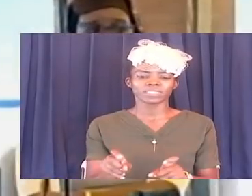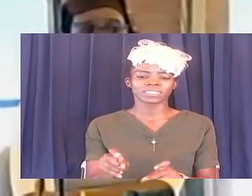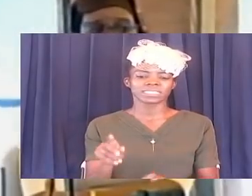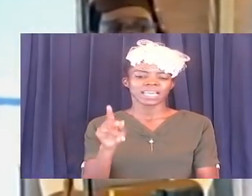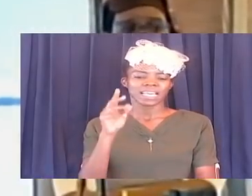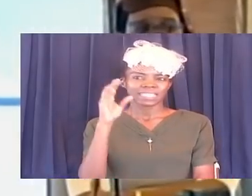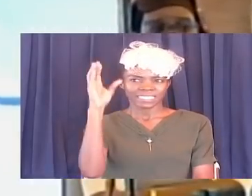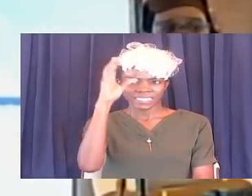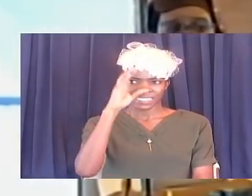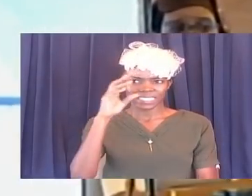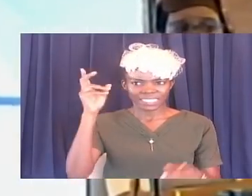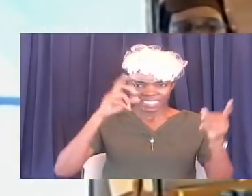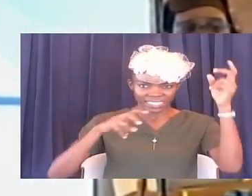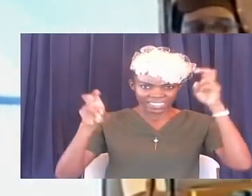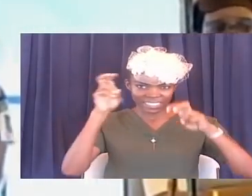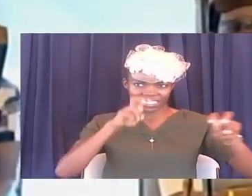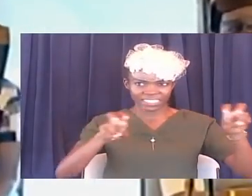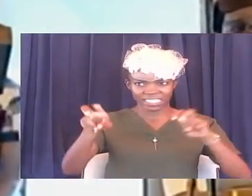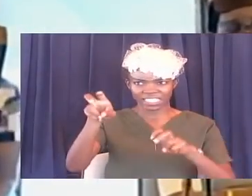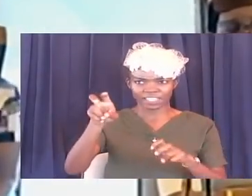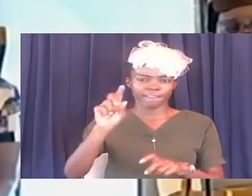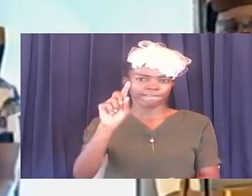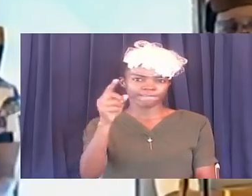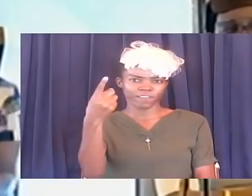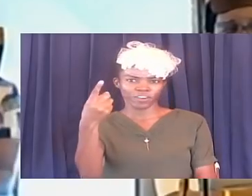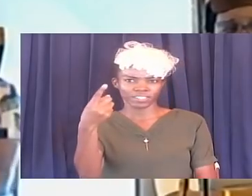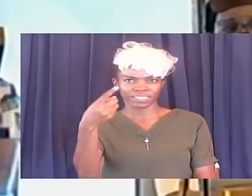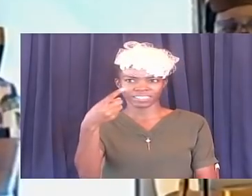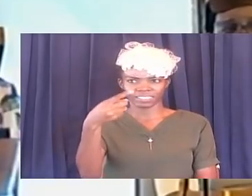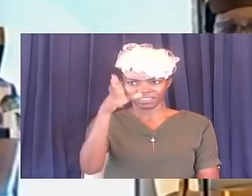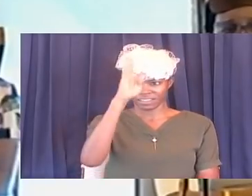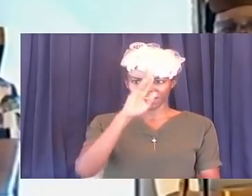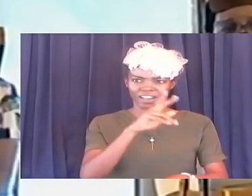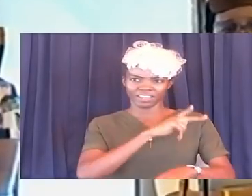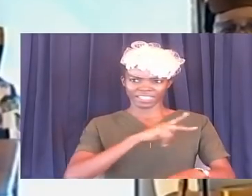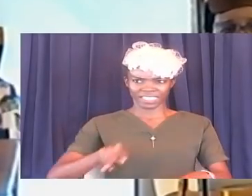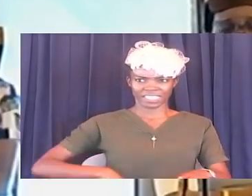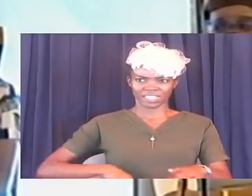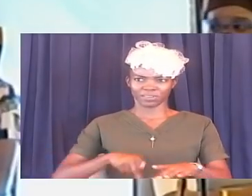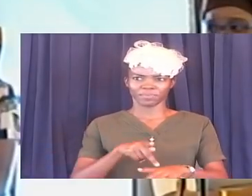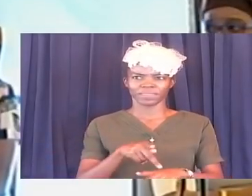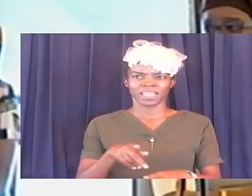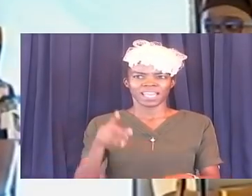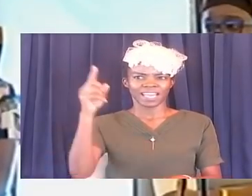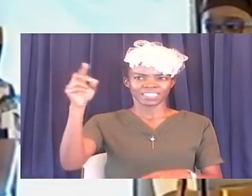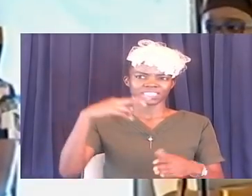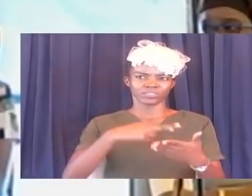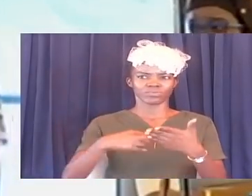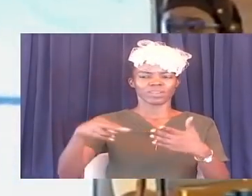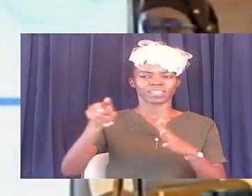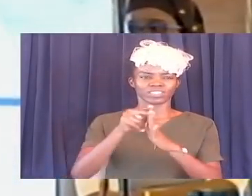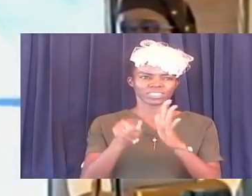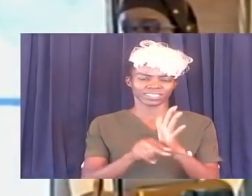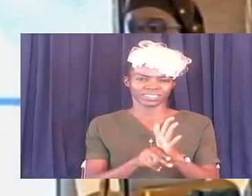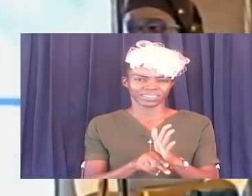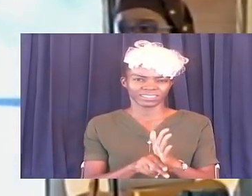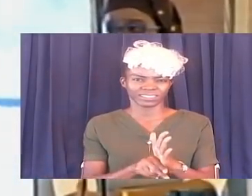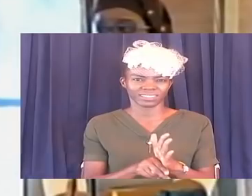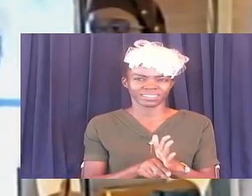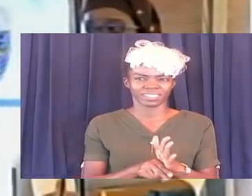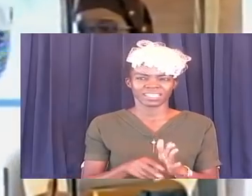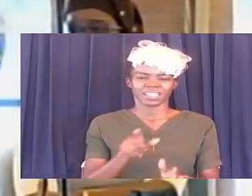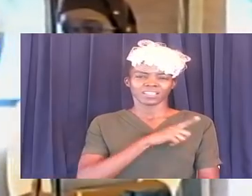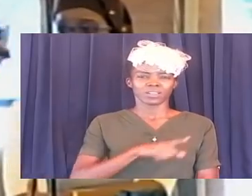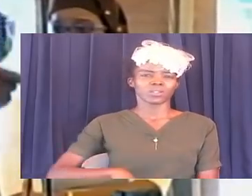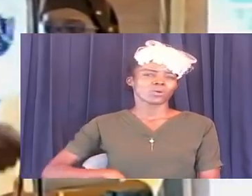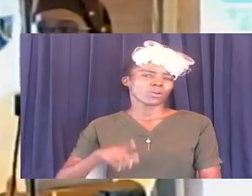the kingdom of God and his righteousness. It says that the Lord knows what we